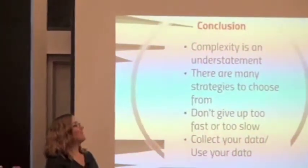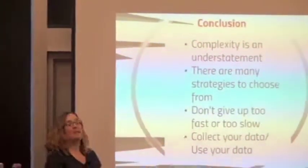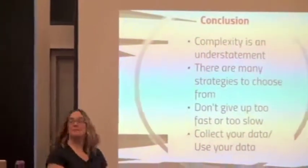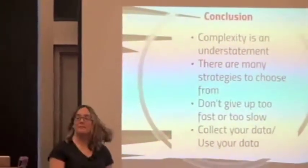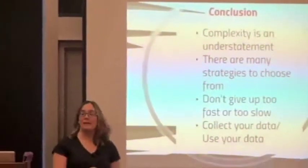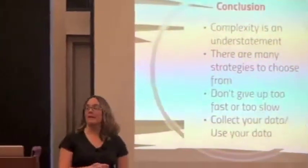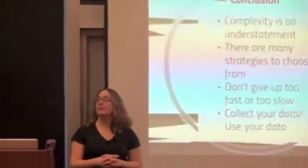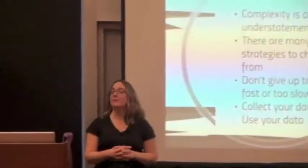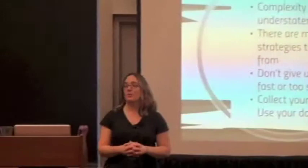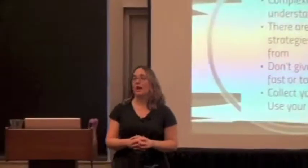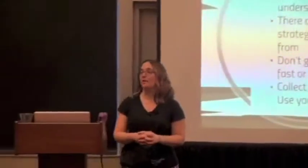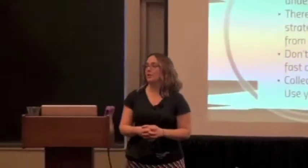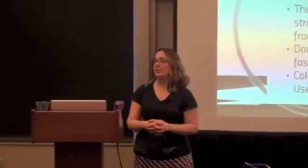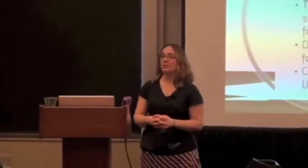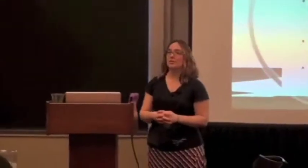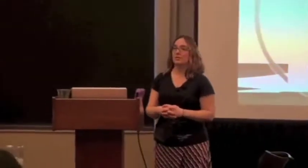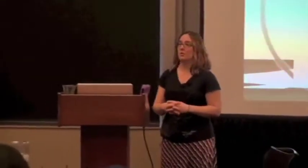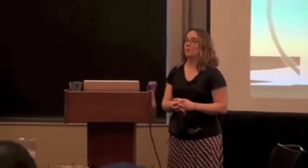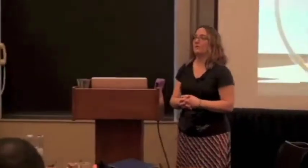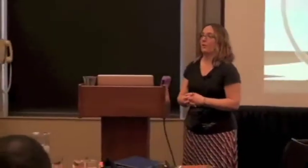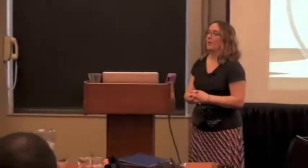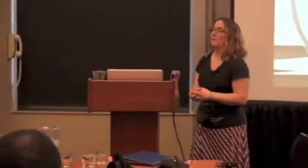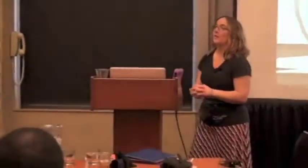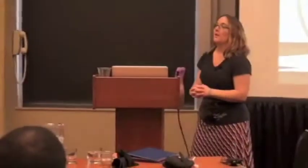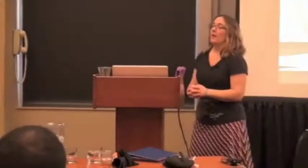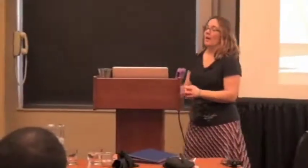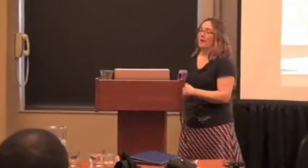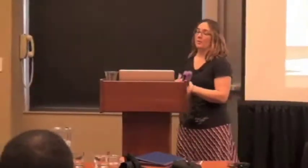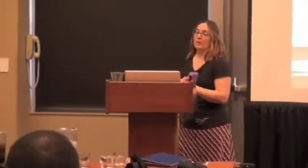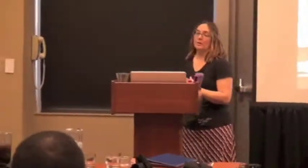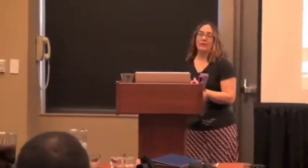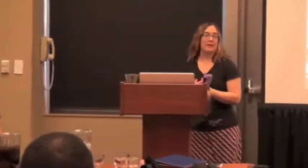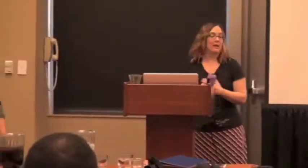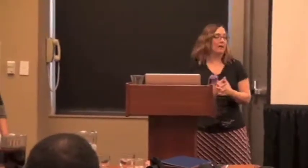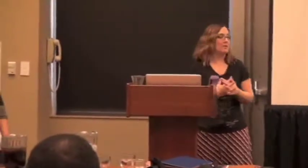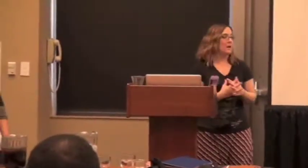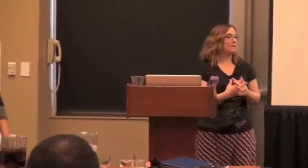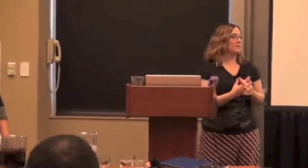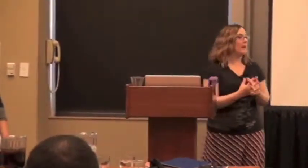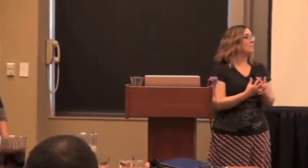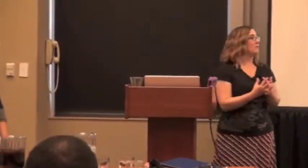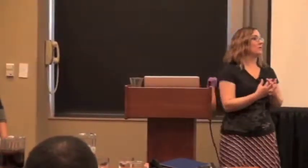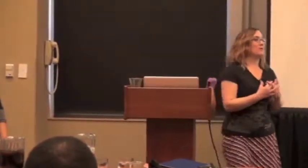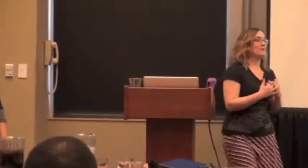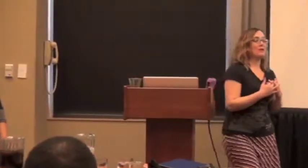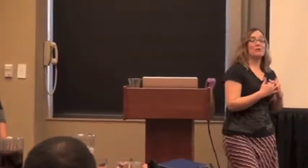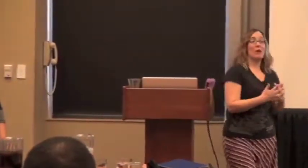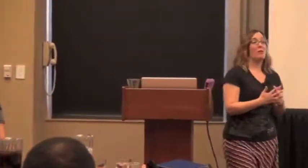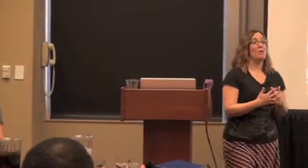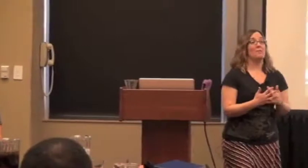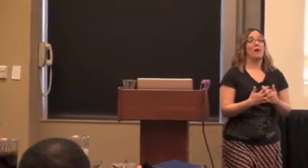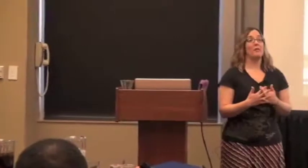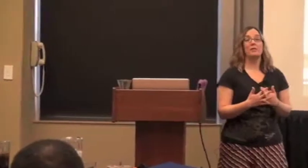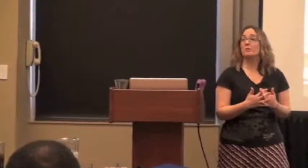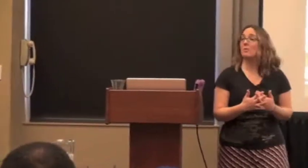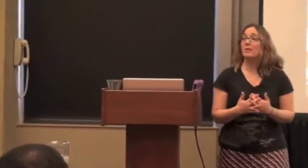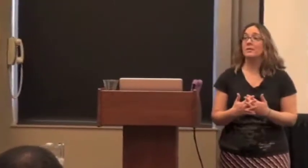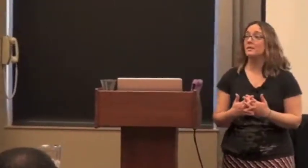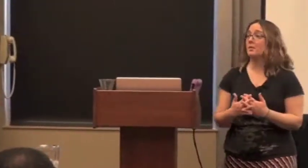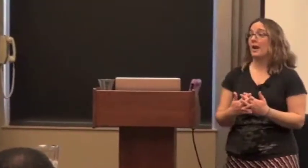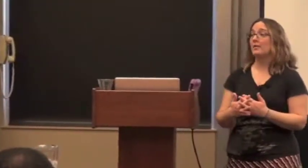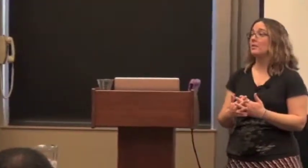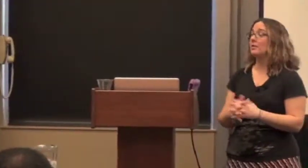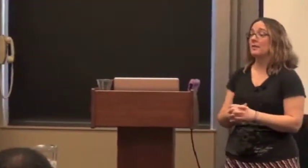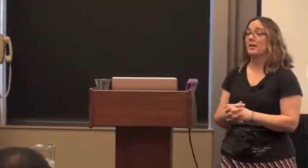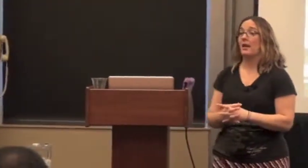are many, many strategies to choose from. And we felt like our job today was just to let you know about a few more of